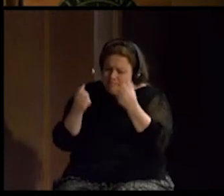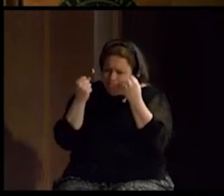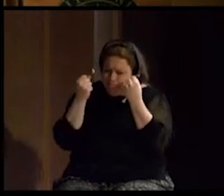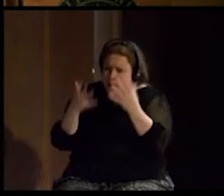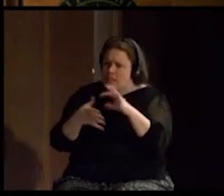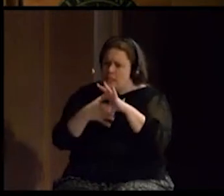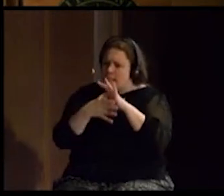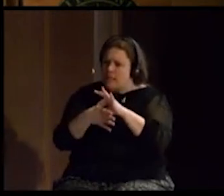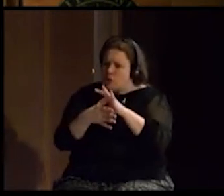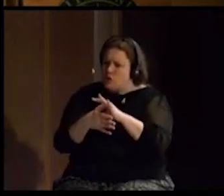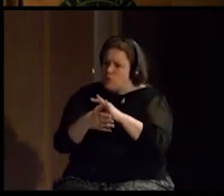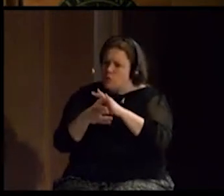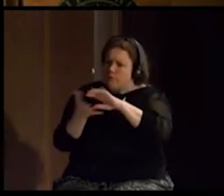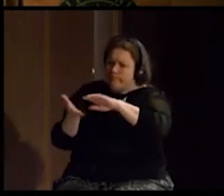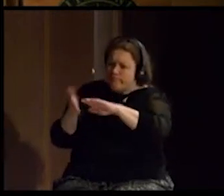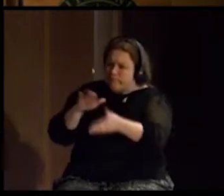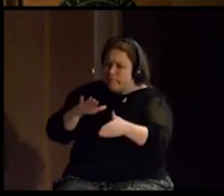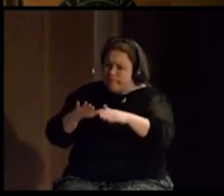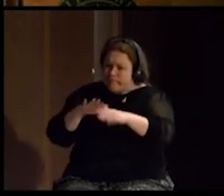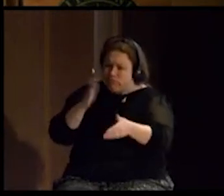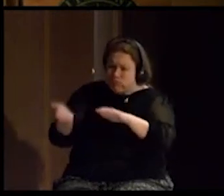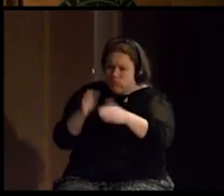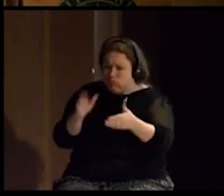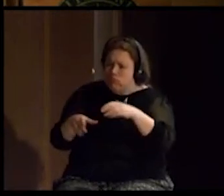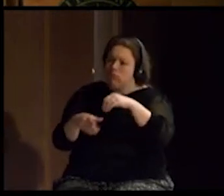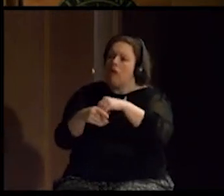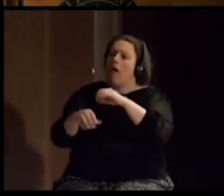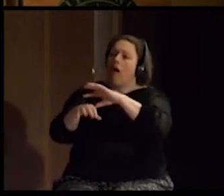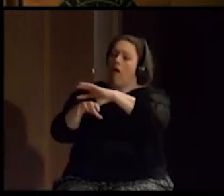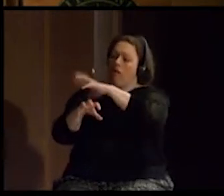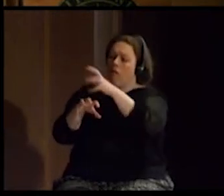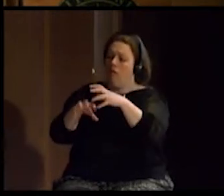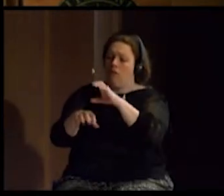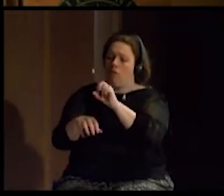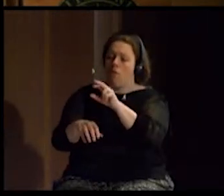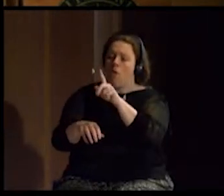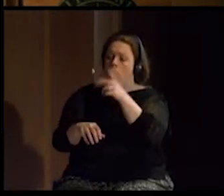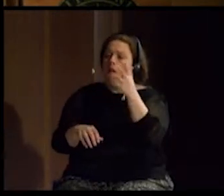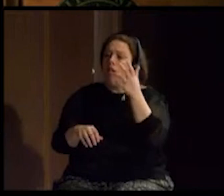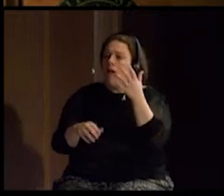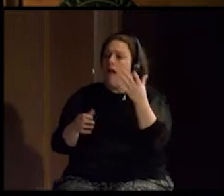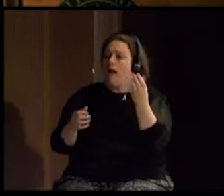died under the sediment that's covering the coral and led to necrosis.